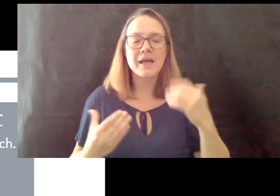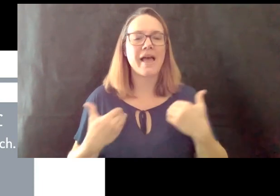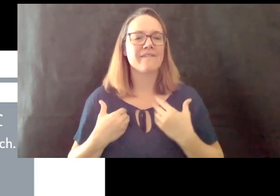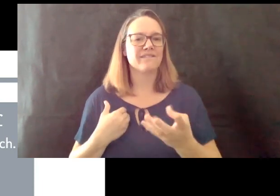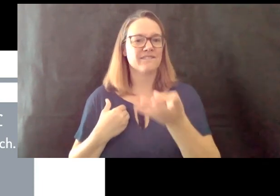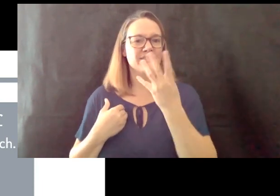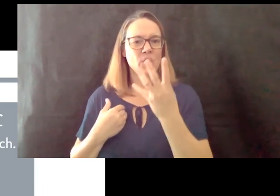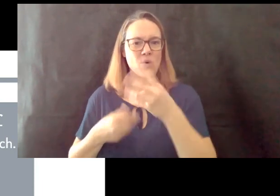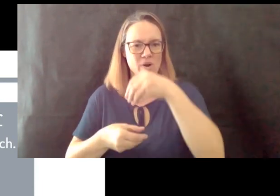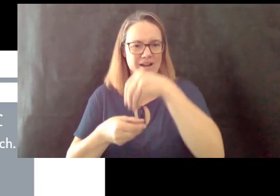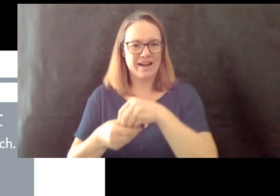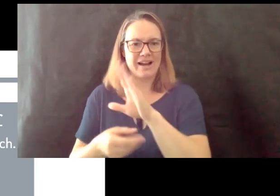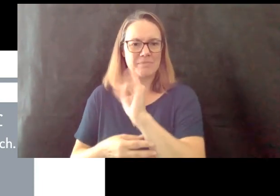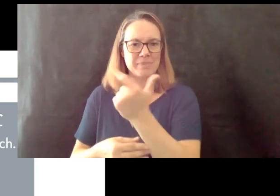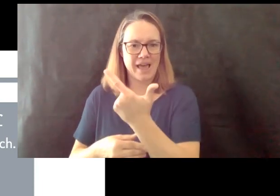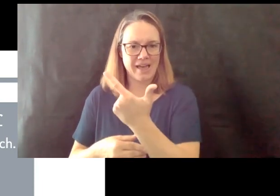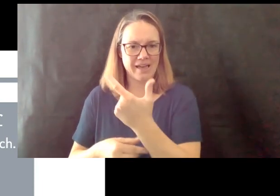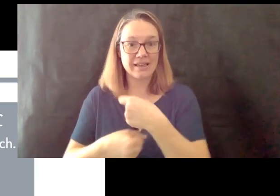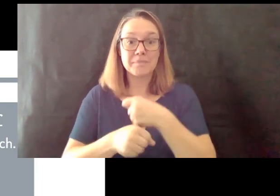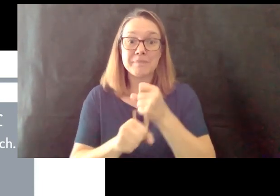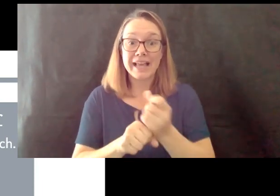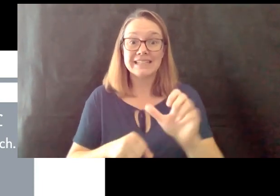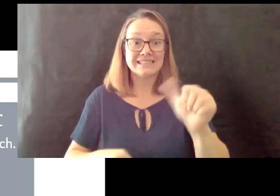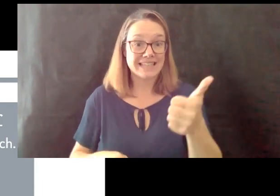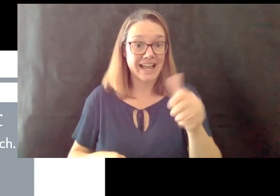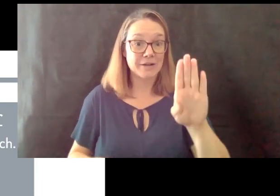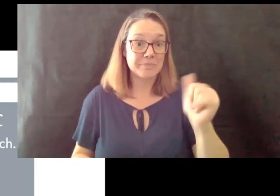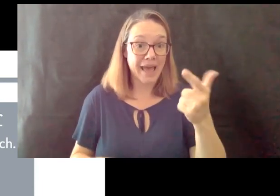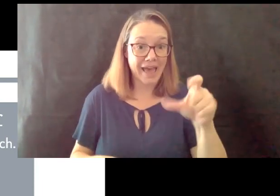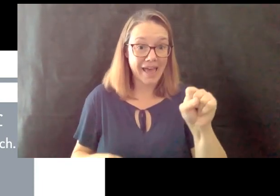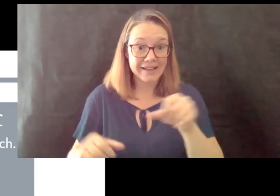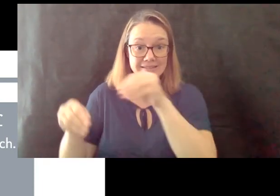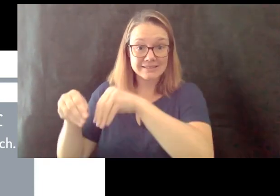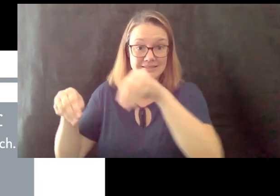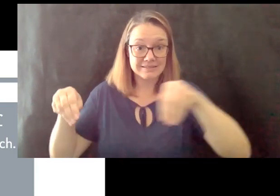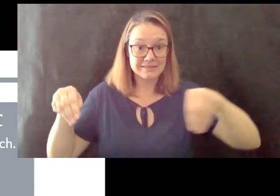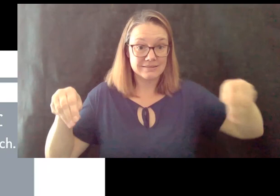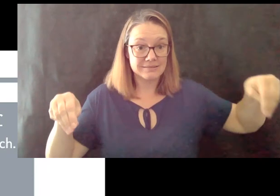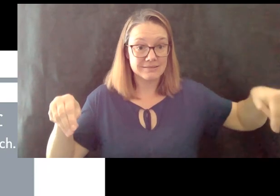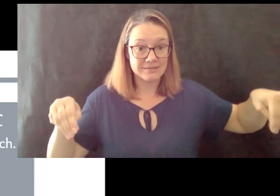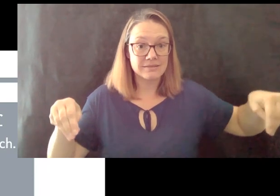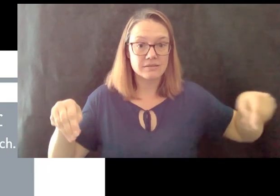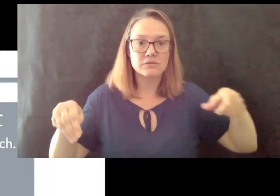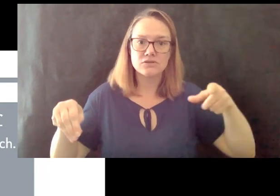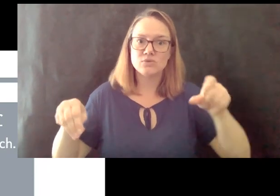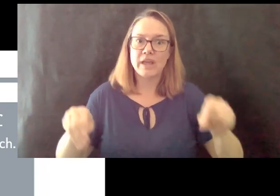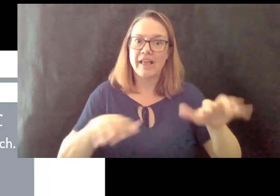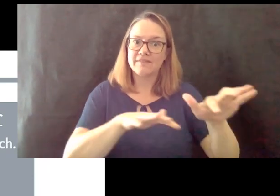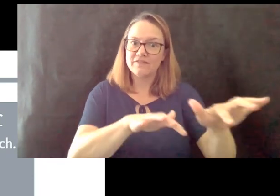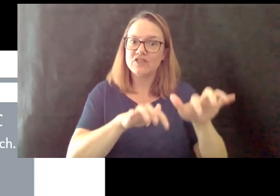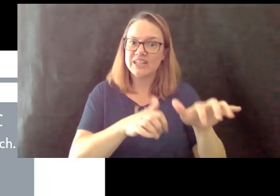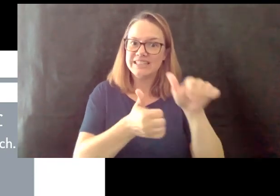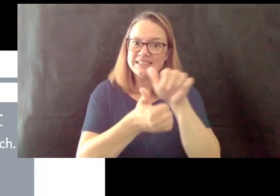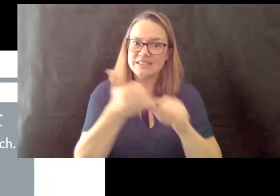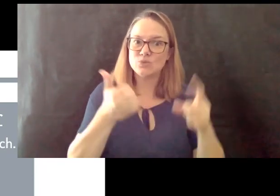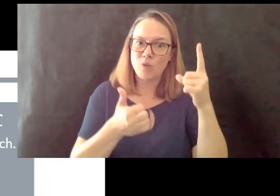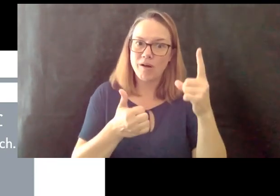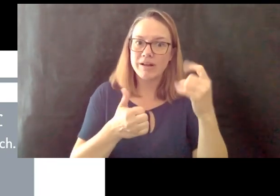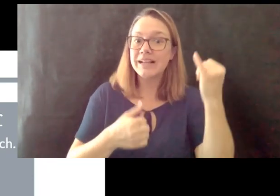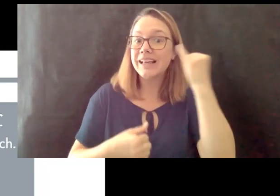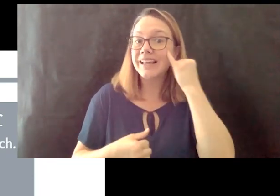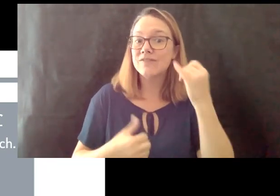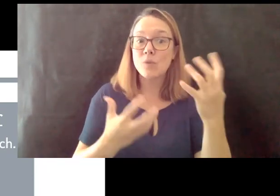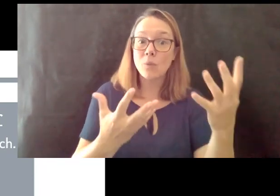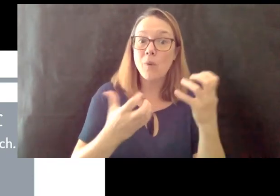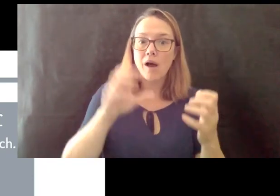and you can put 4 chicken wings in a bag and you end up with 10 bags, you can, you know, you can freeze